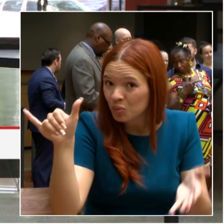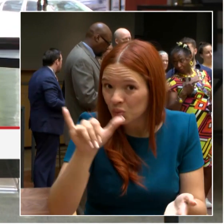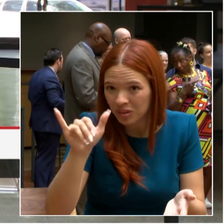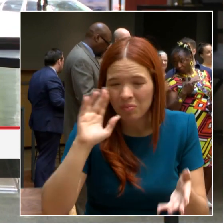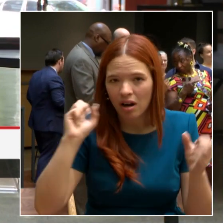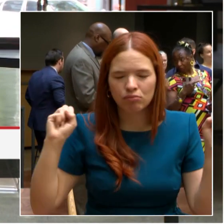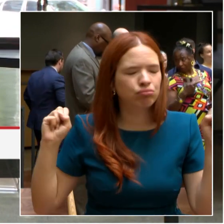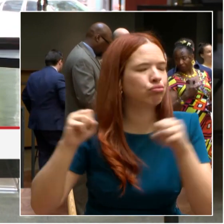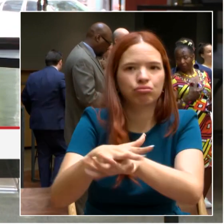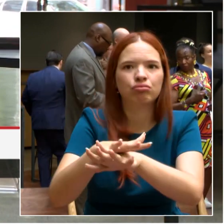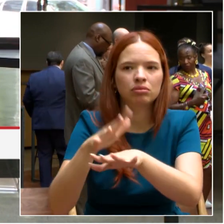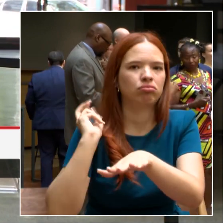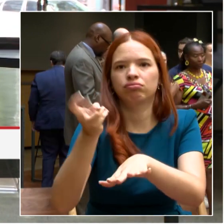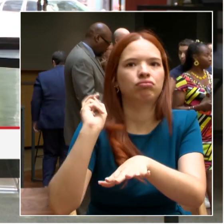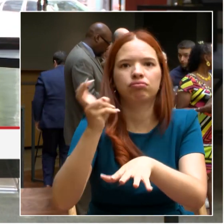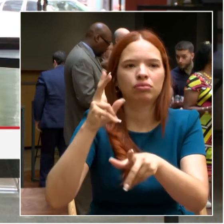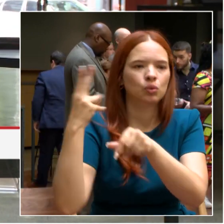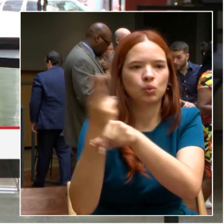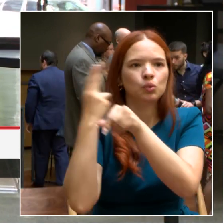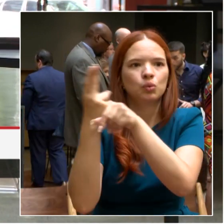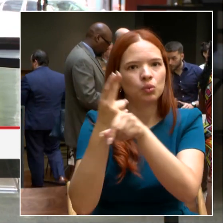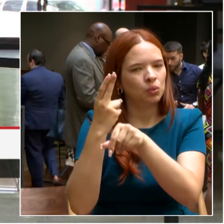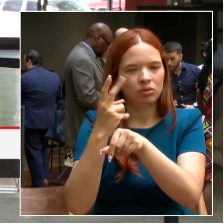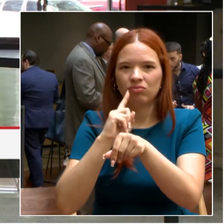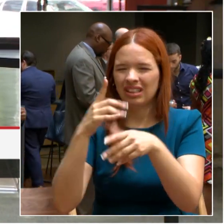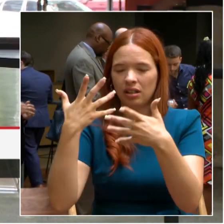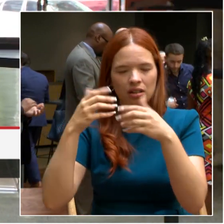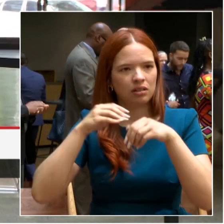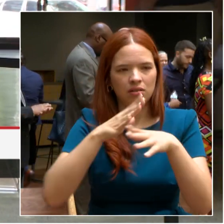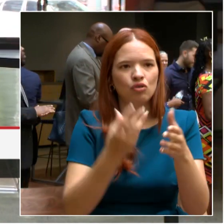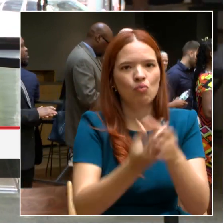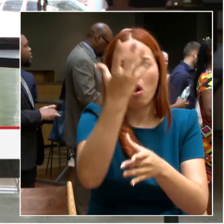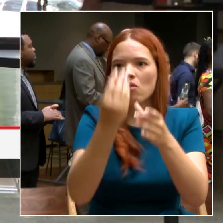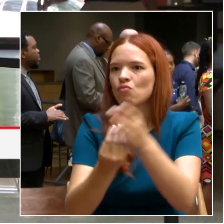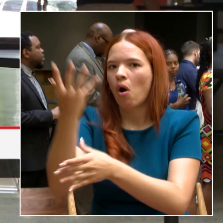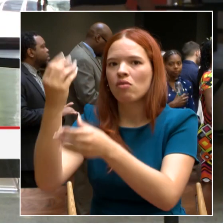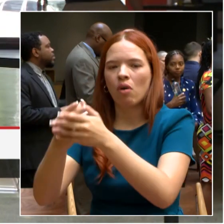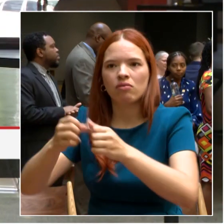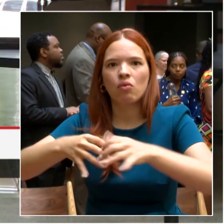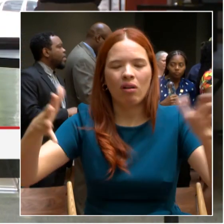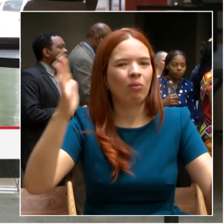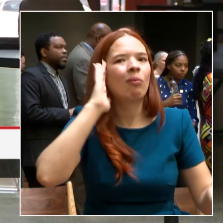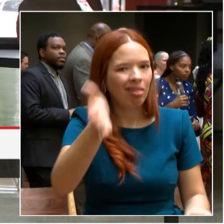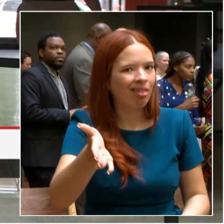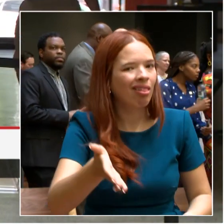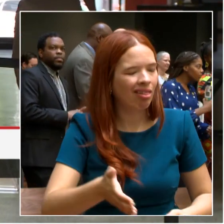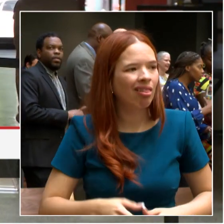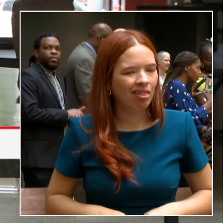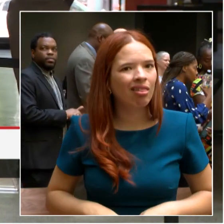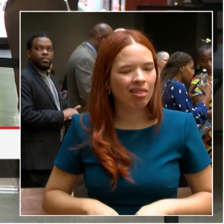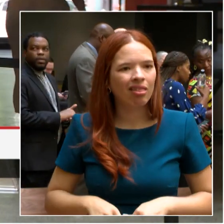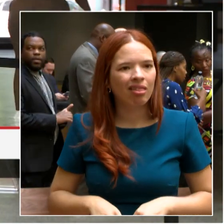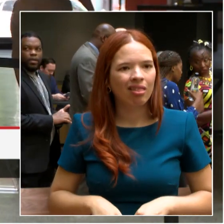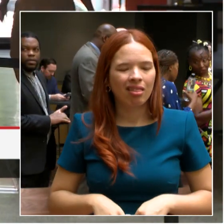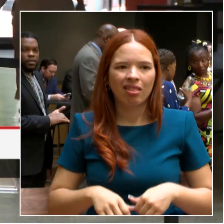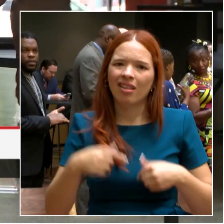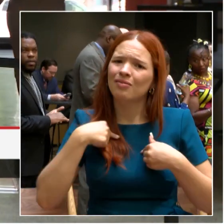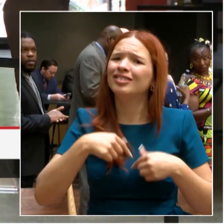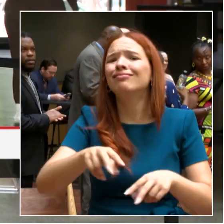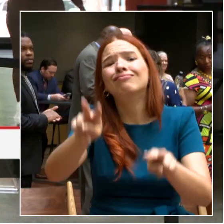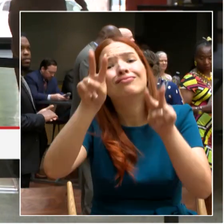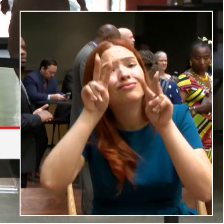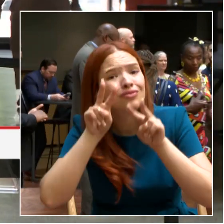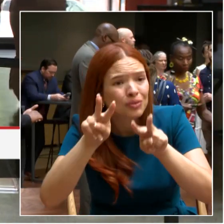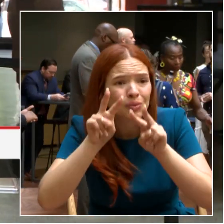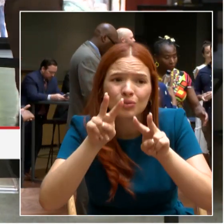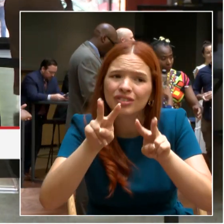the Office of Management and Budget, all of the federal agencies, we know the seriousness and the impact that we have as an employer and look forward to continuing to be a partner. I personally